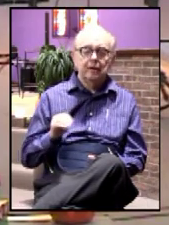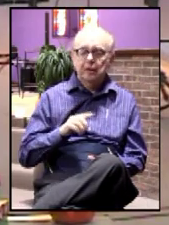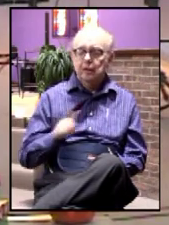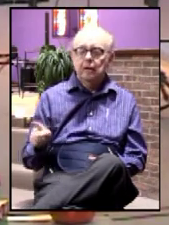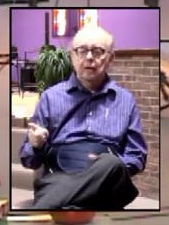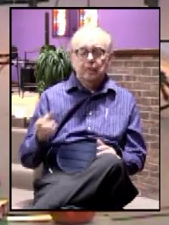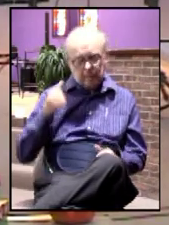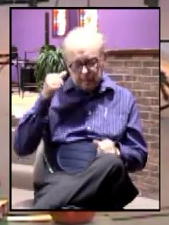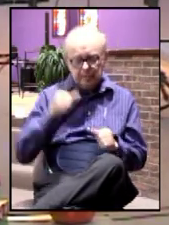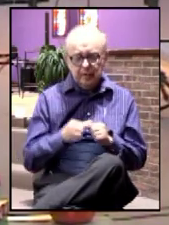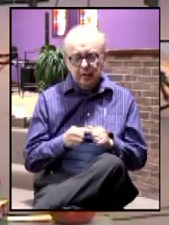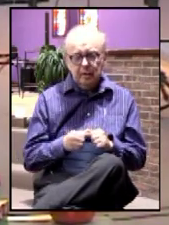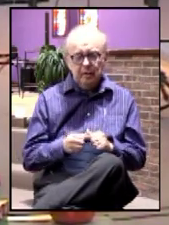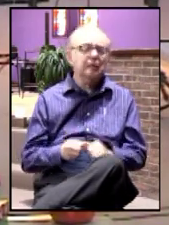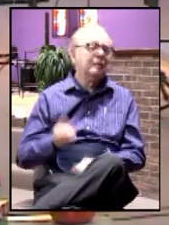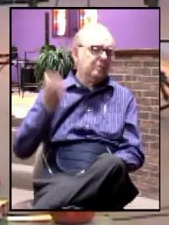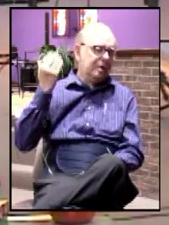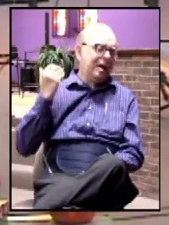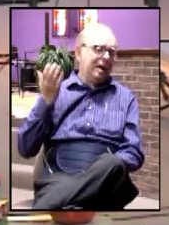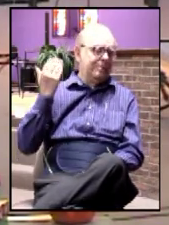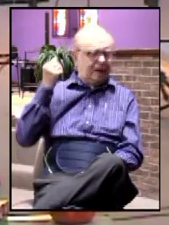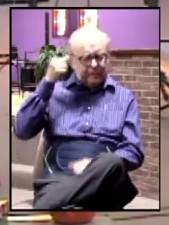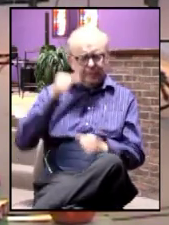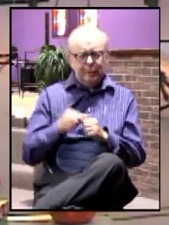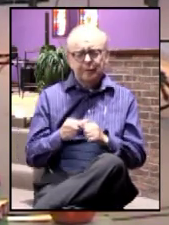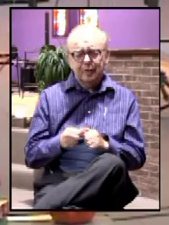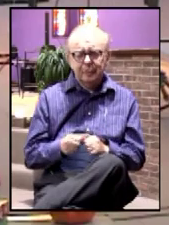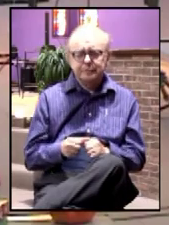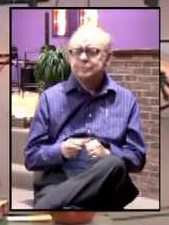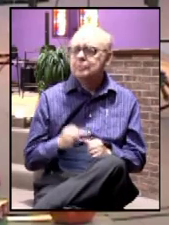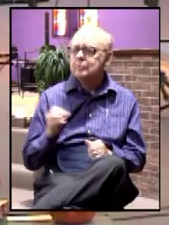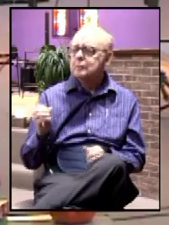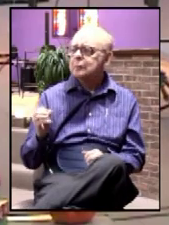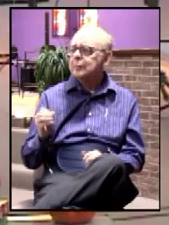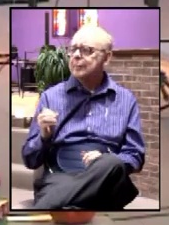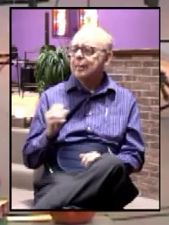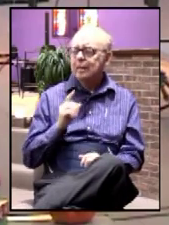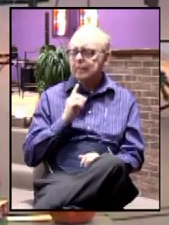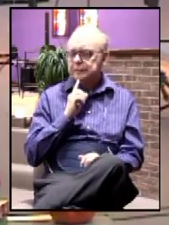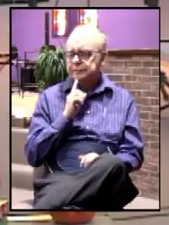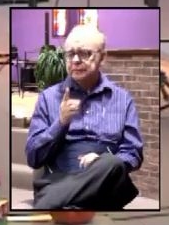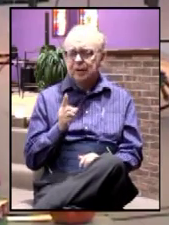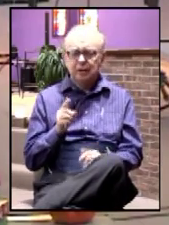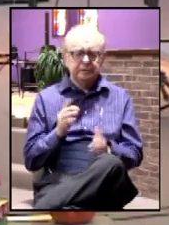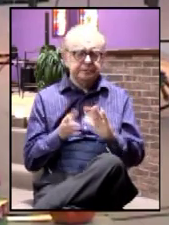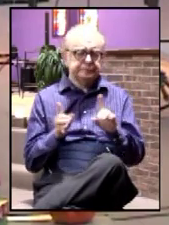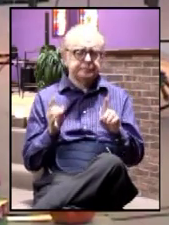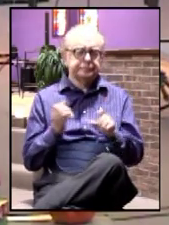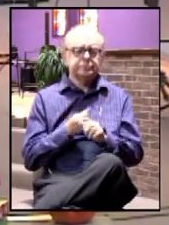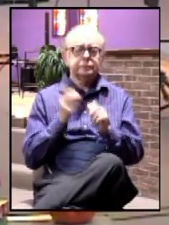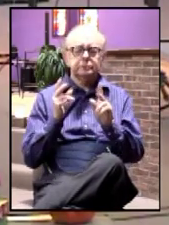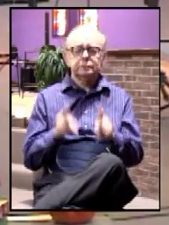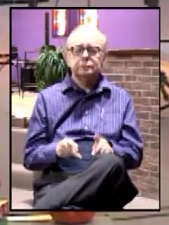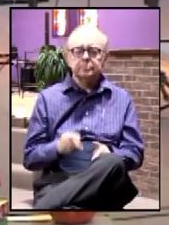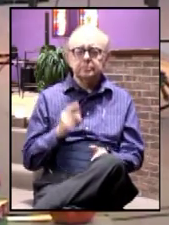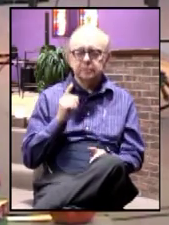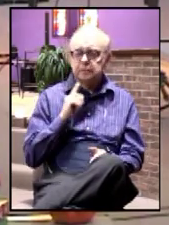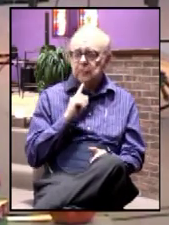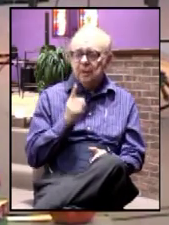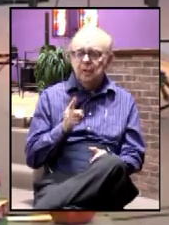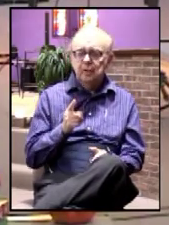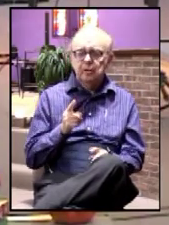And those are the ones that we remember from way back when. And so it really does. It seems like that everybody